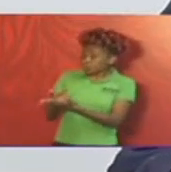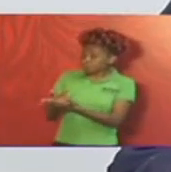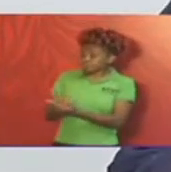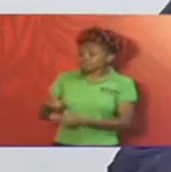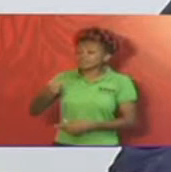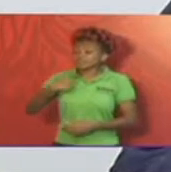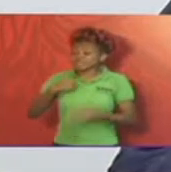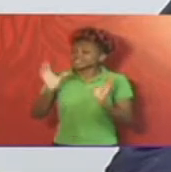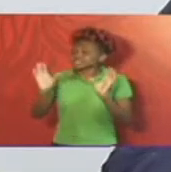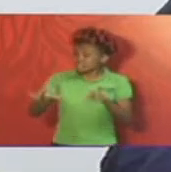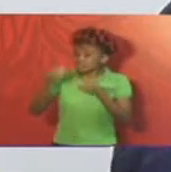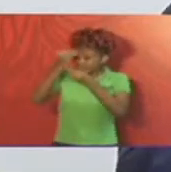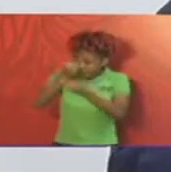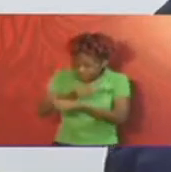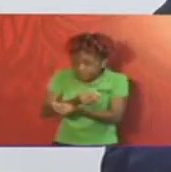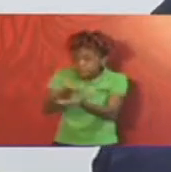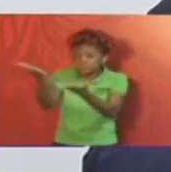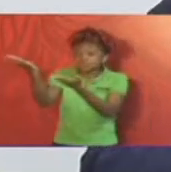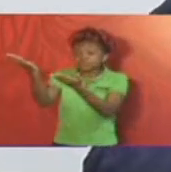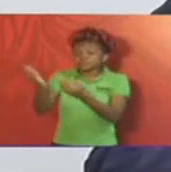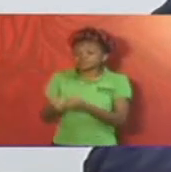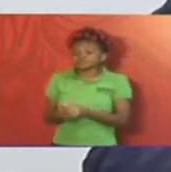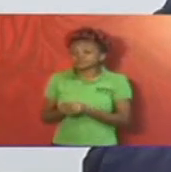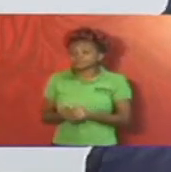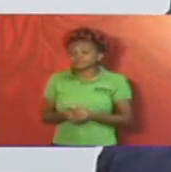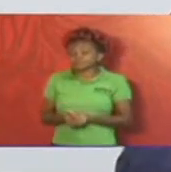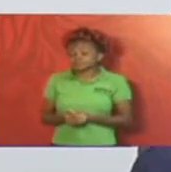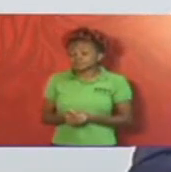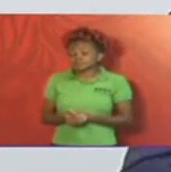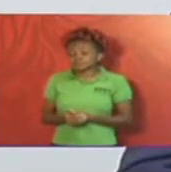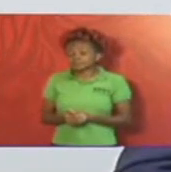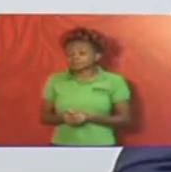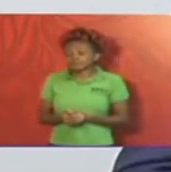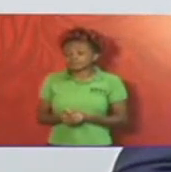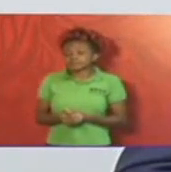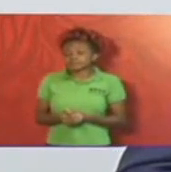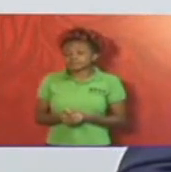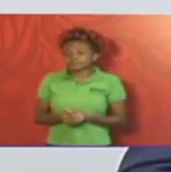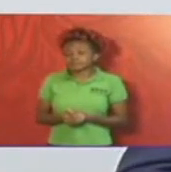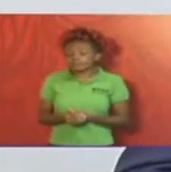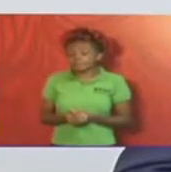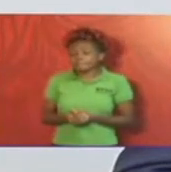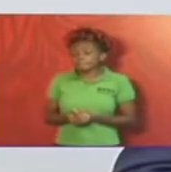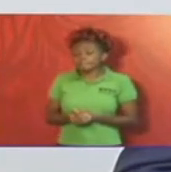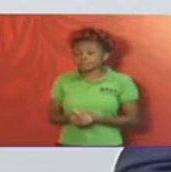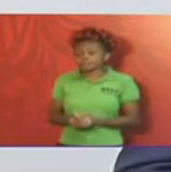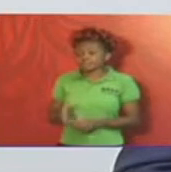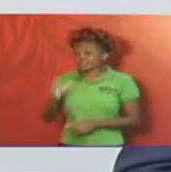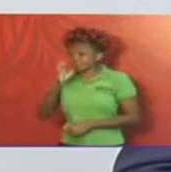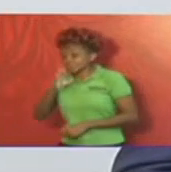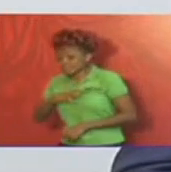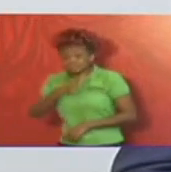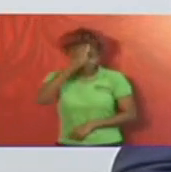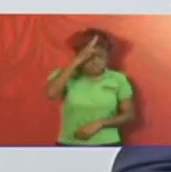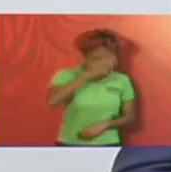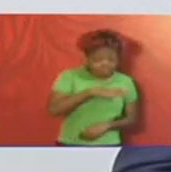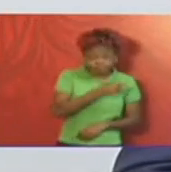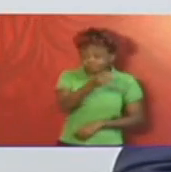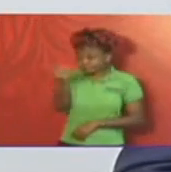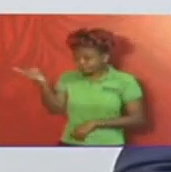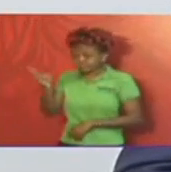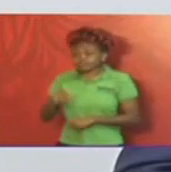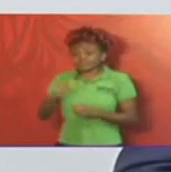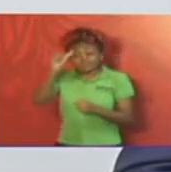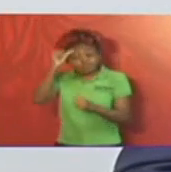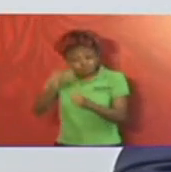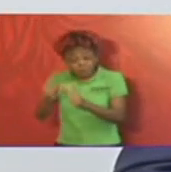as relaxation of measures are concerned. Ladies and gentlemen, you may recall the Honorable Prime Minister at